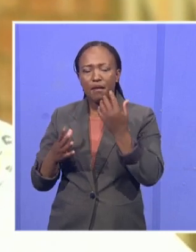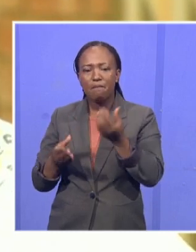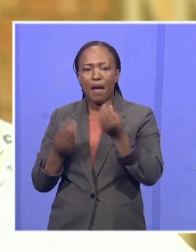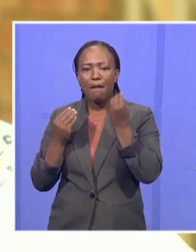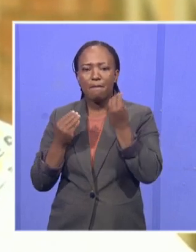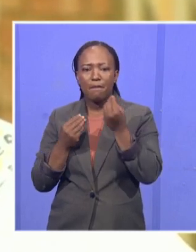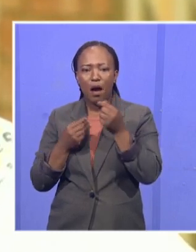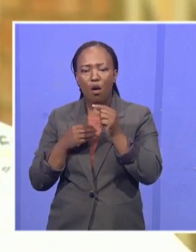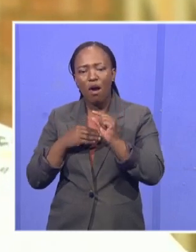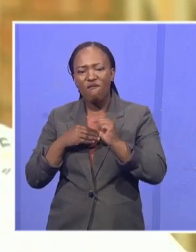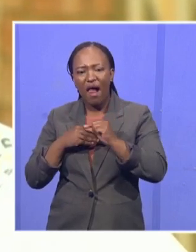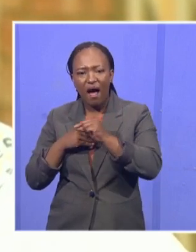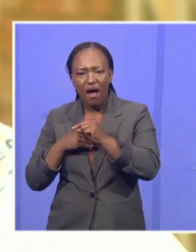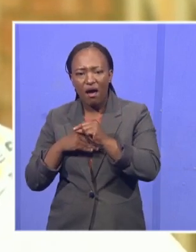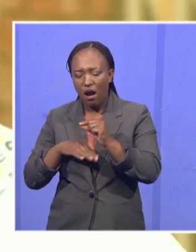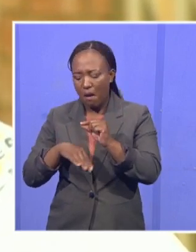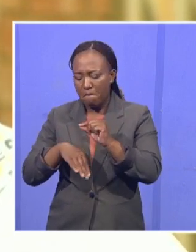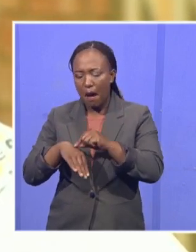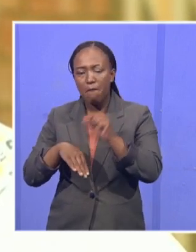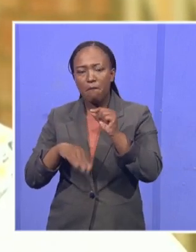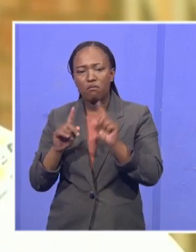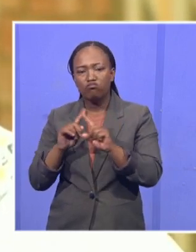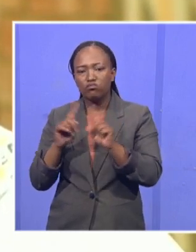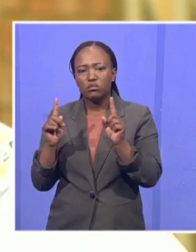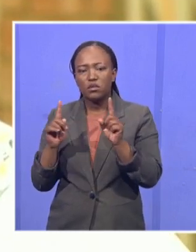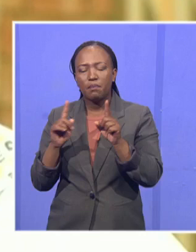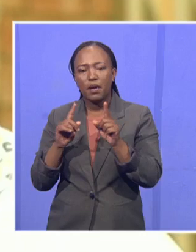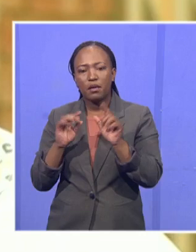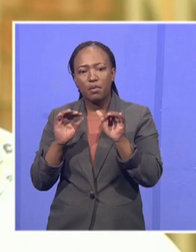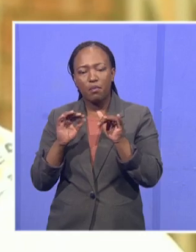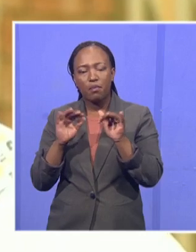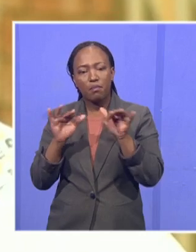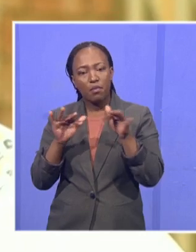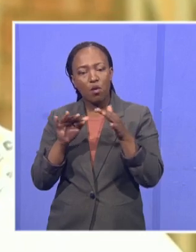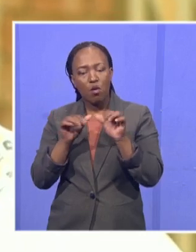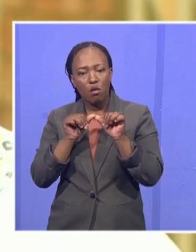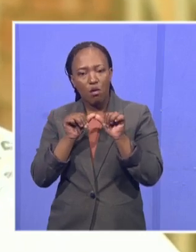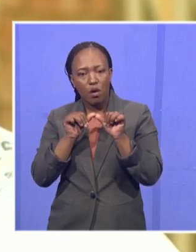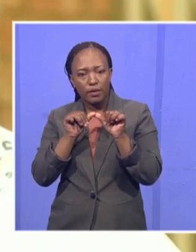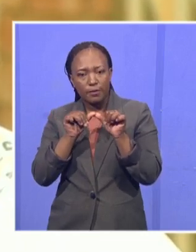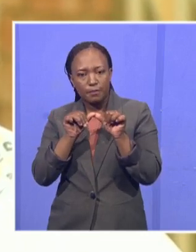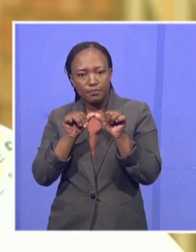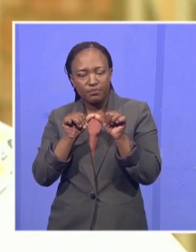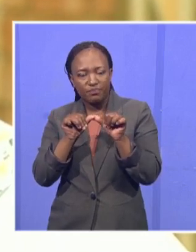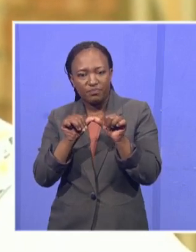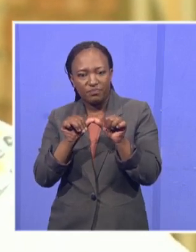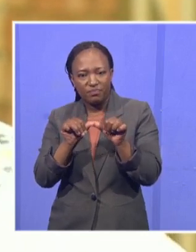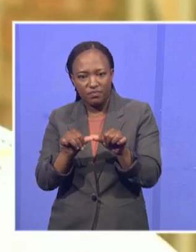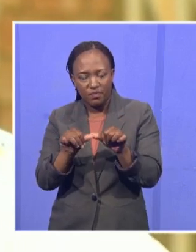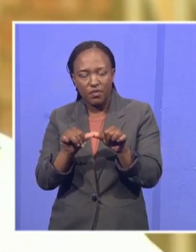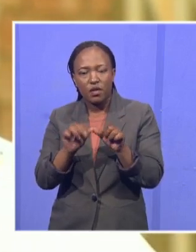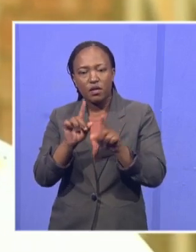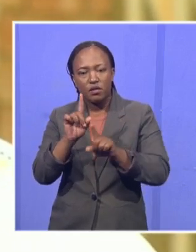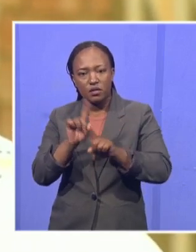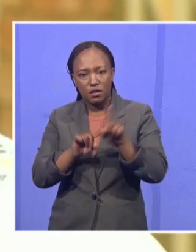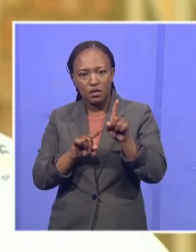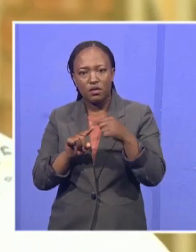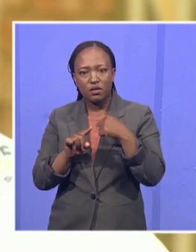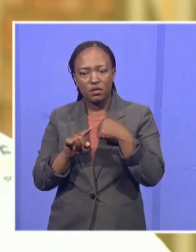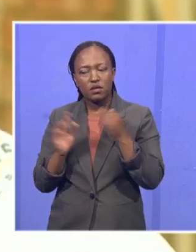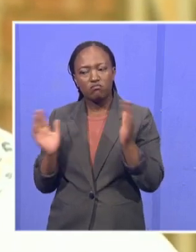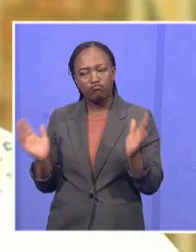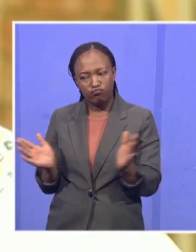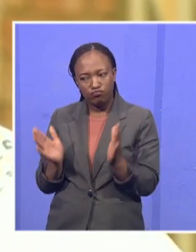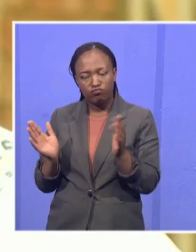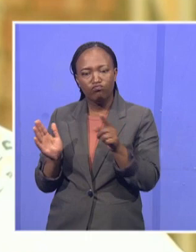they, those who kept holding on and working hard, succeeded. All right. So my encouragement to them